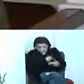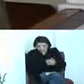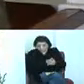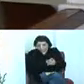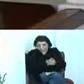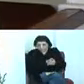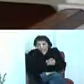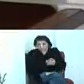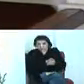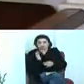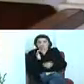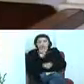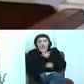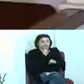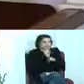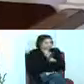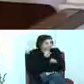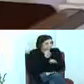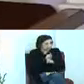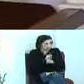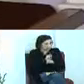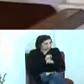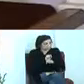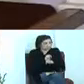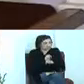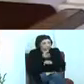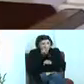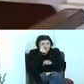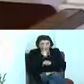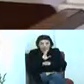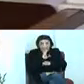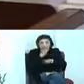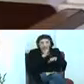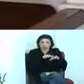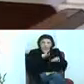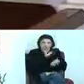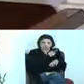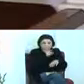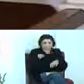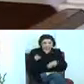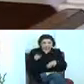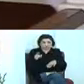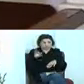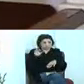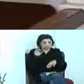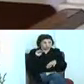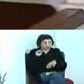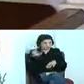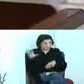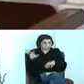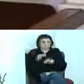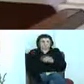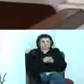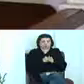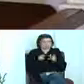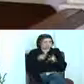It's our duties. God is calling you, Founders, to